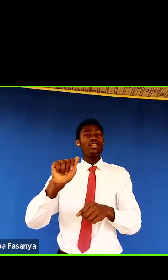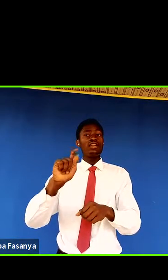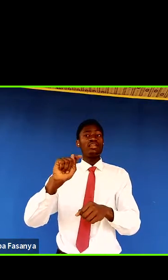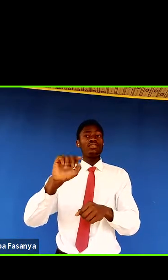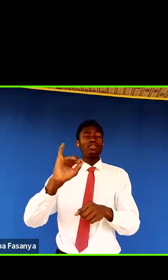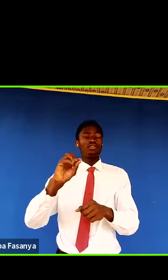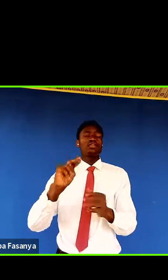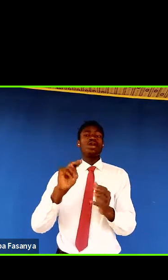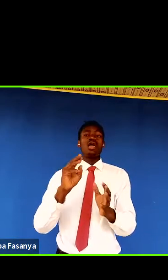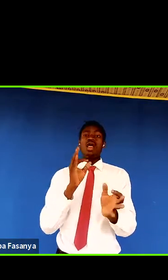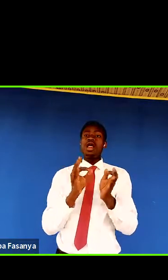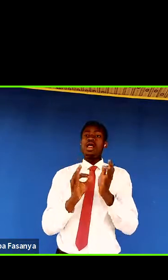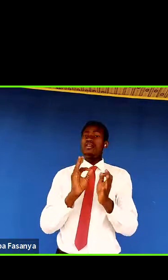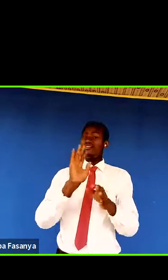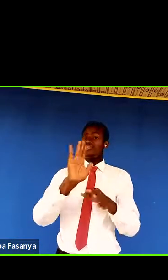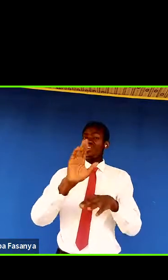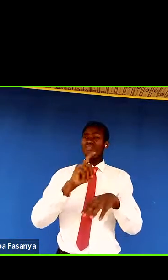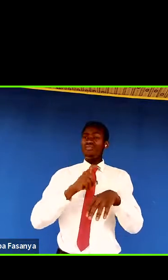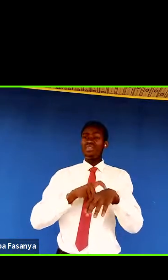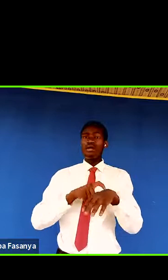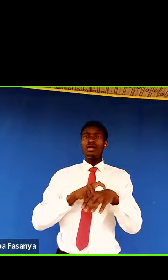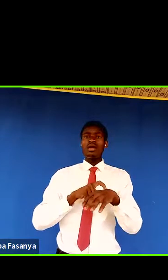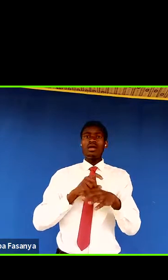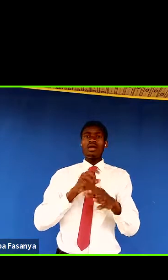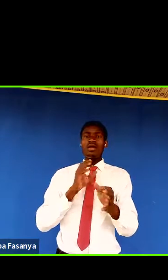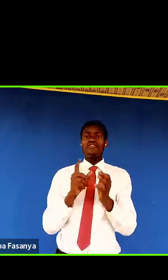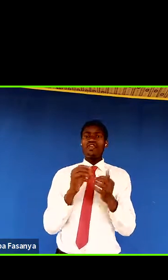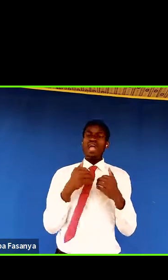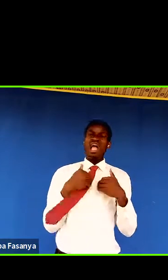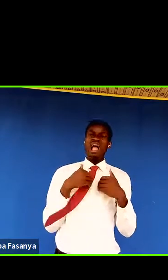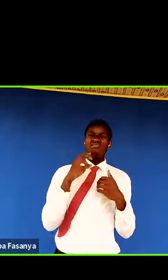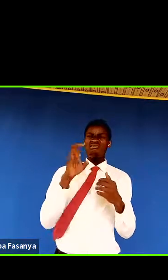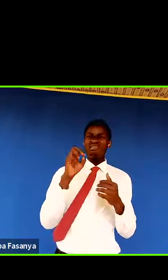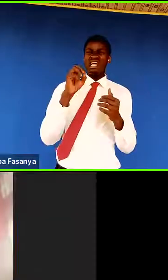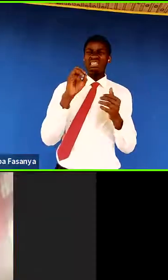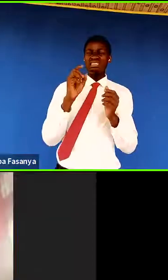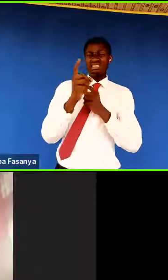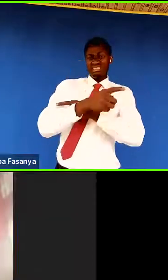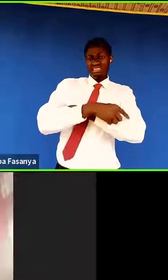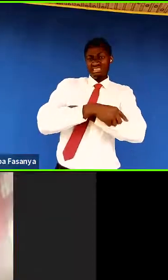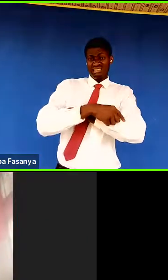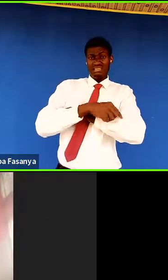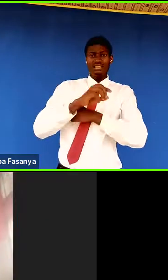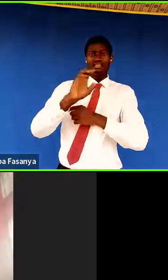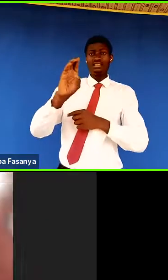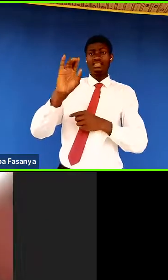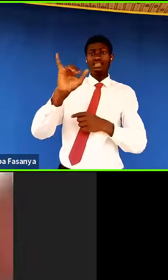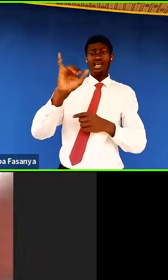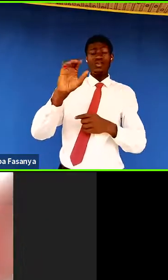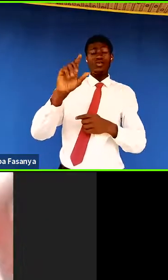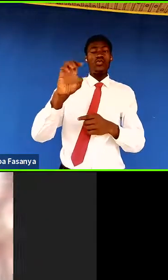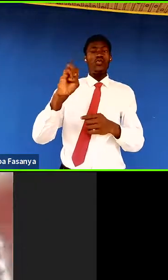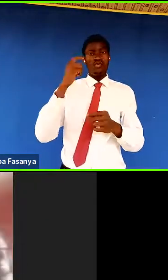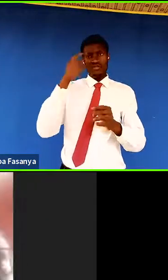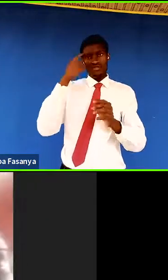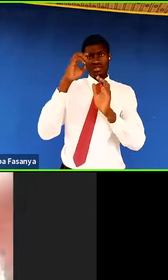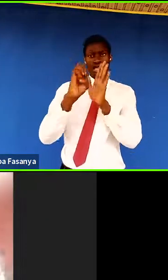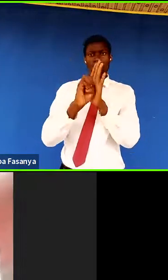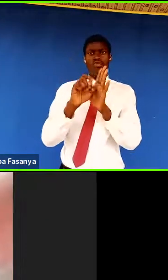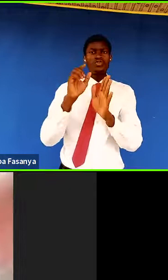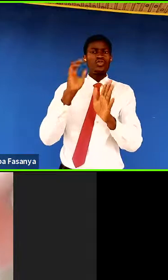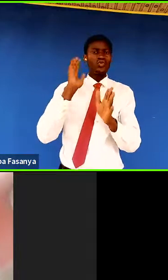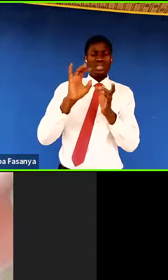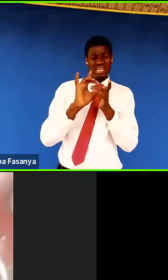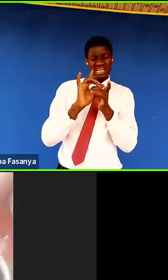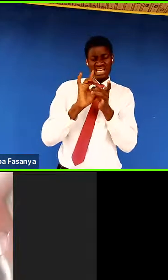if you have a 30-day cycle, for instance, you will ovulate.